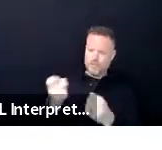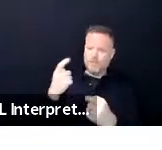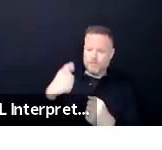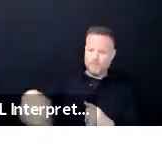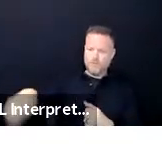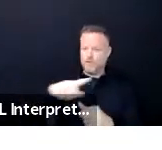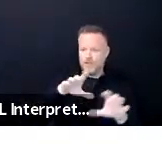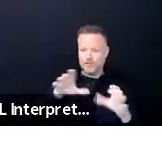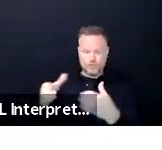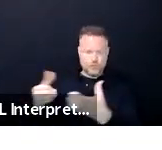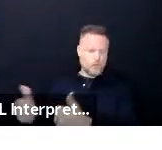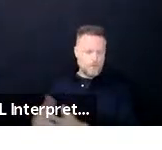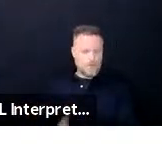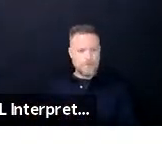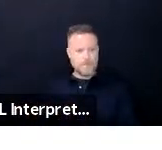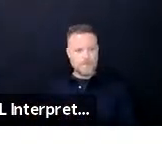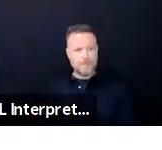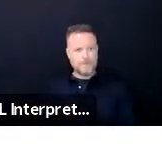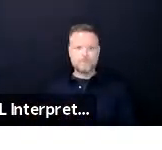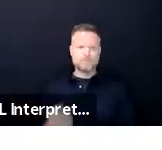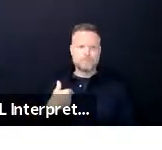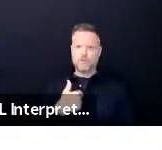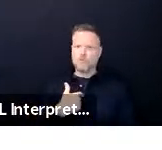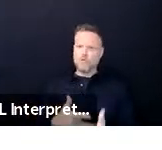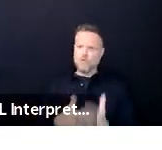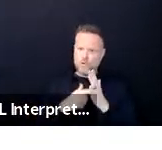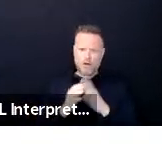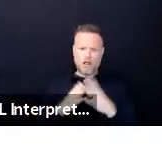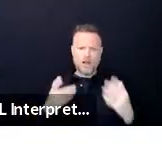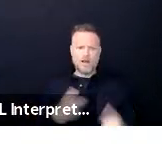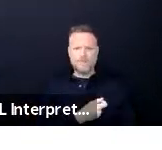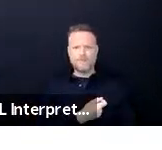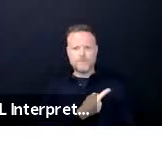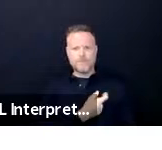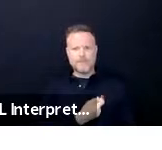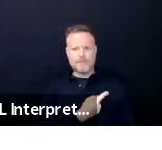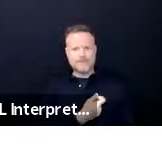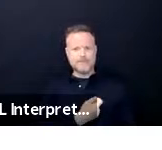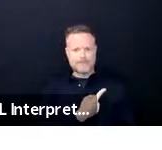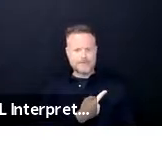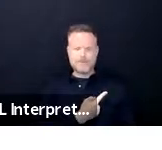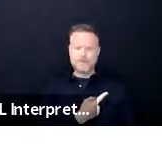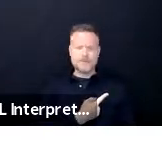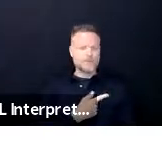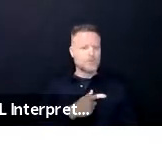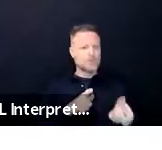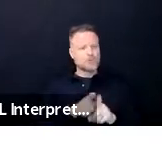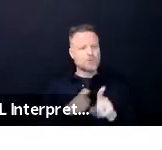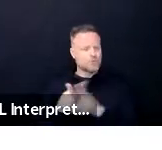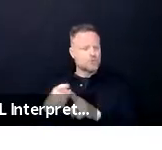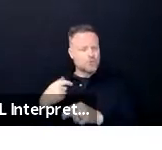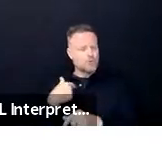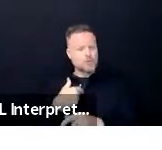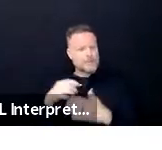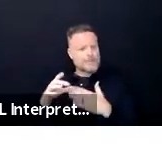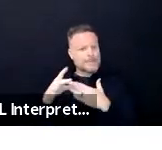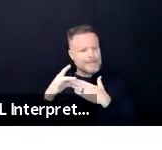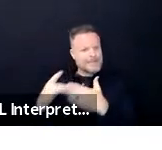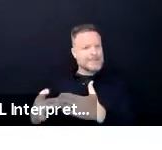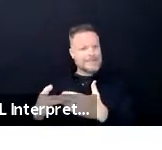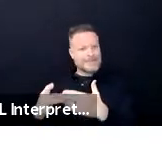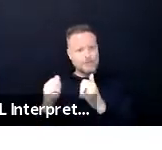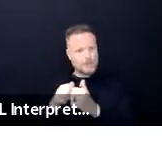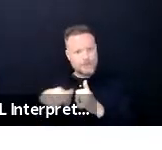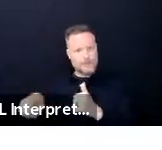This takes a lot of empathy, and also it takes in living through those experiences as